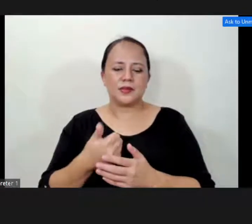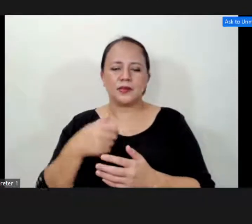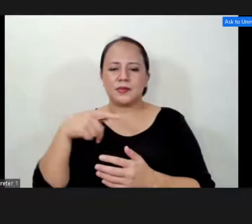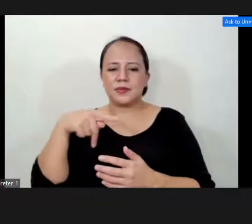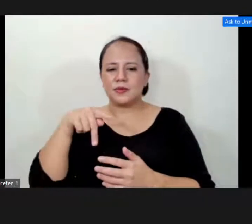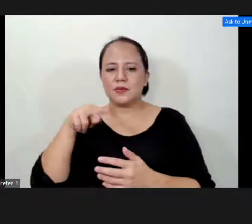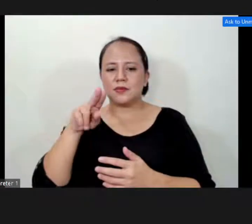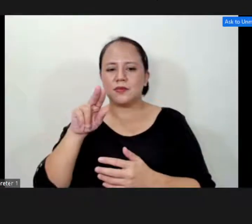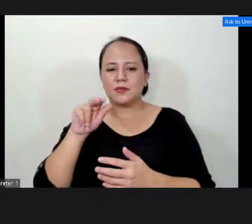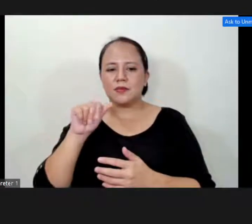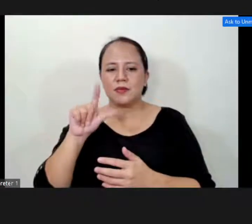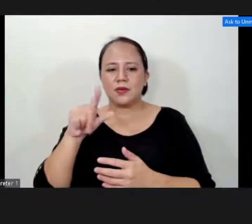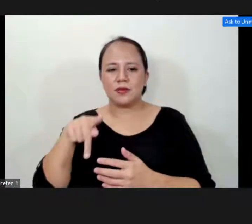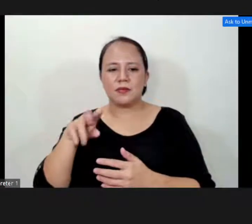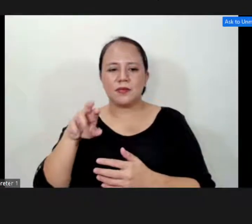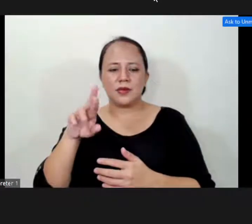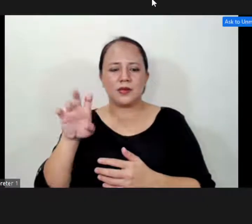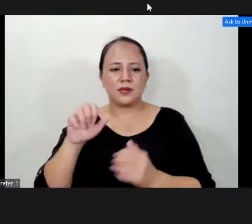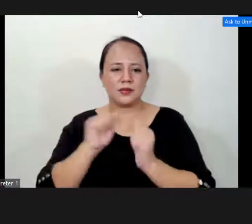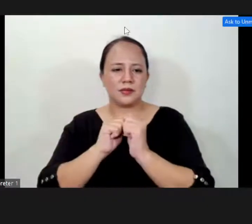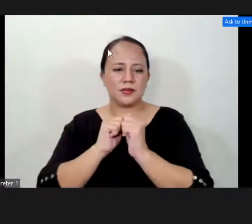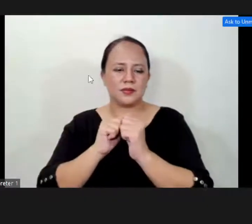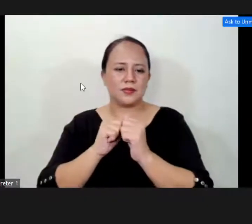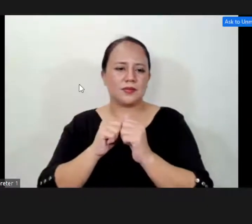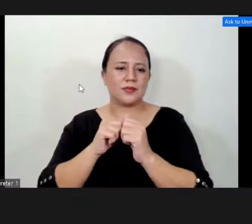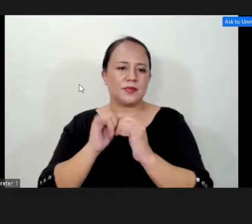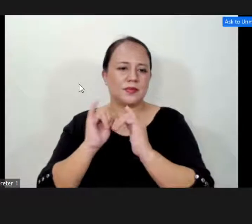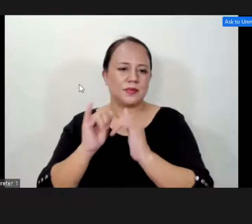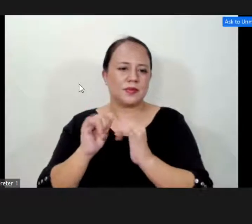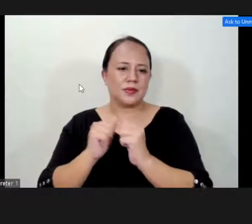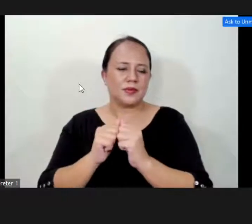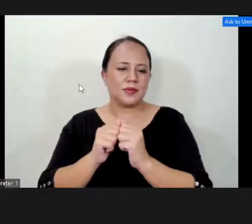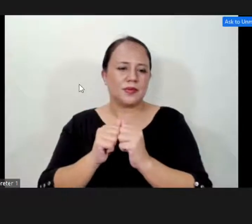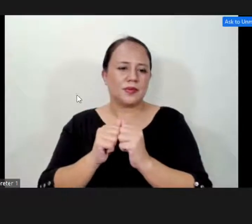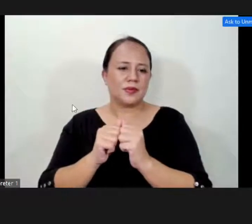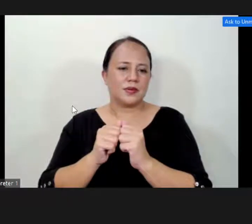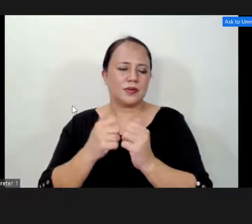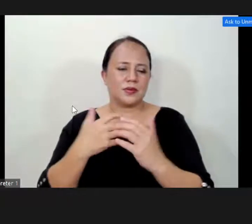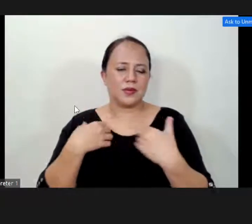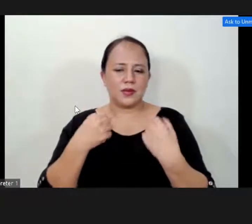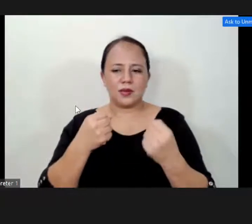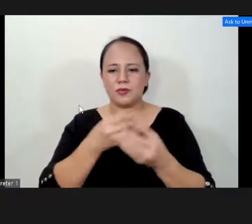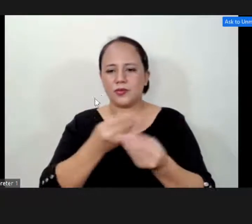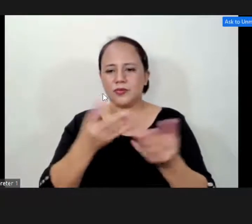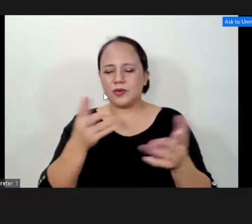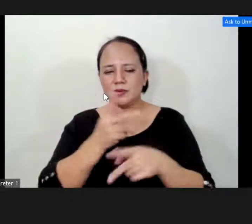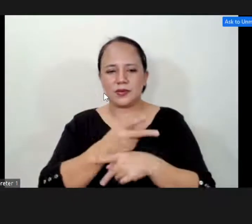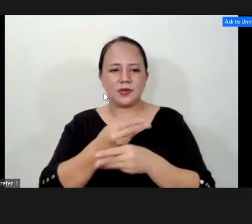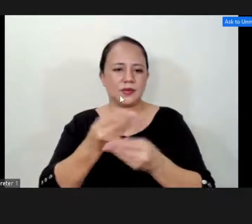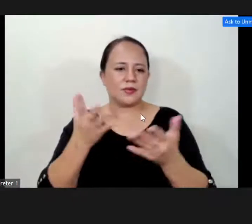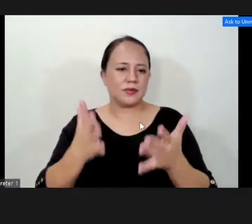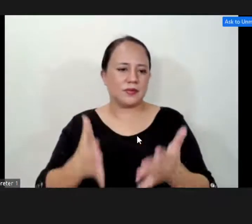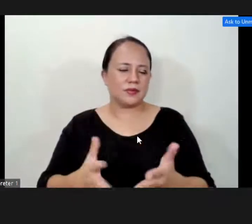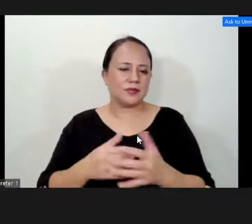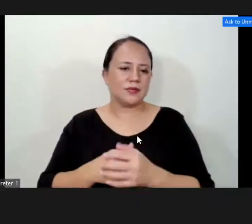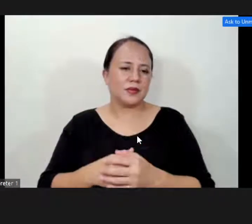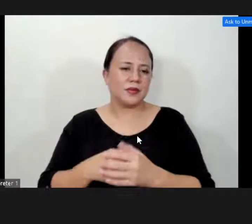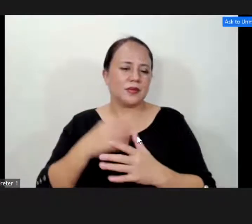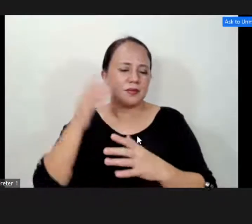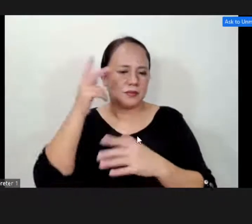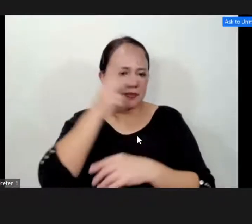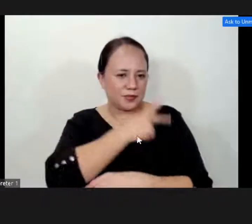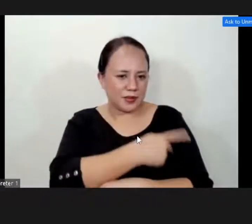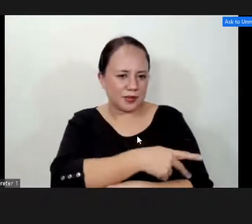my co-workers in the war against the Big C, to the health providers and caregivers of our grieved